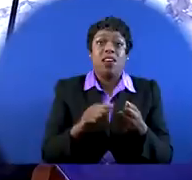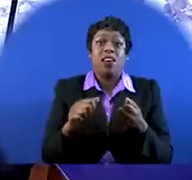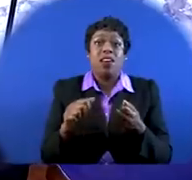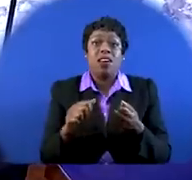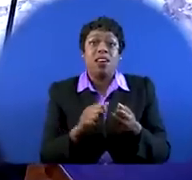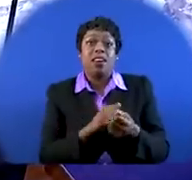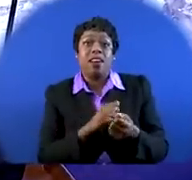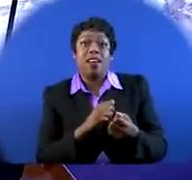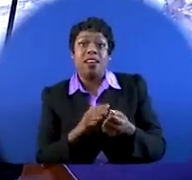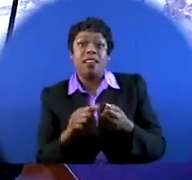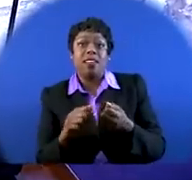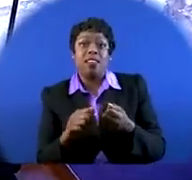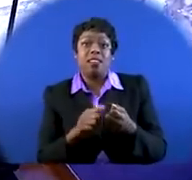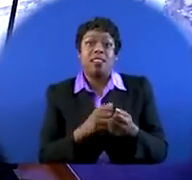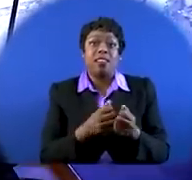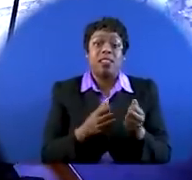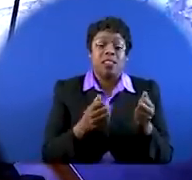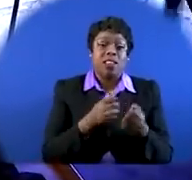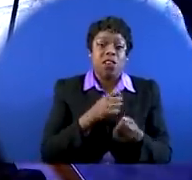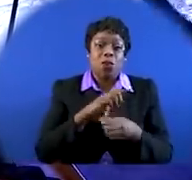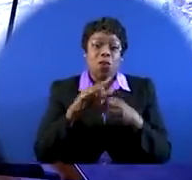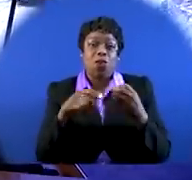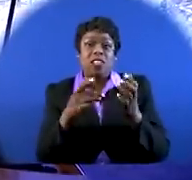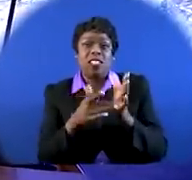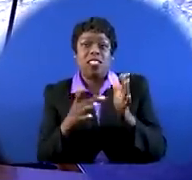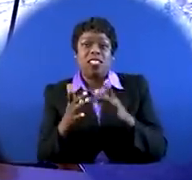walked. Oh, when Jesus